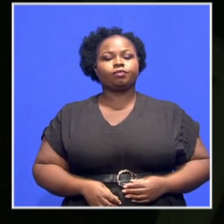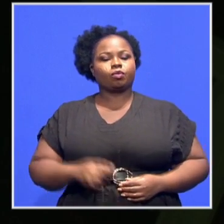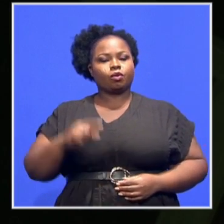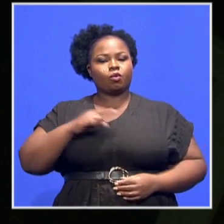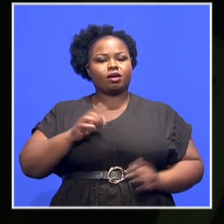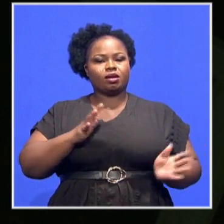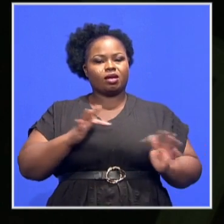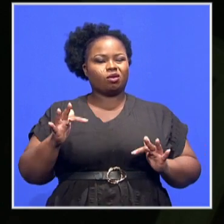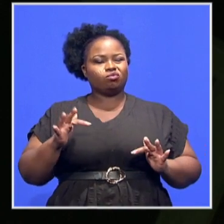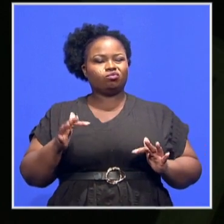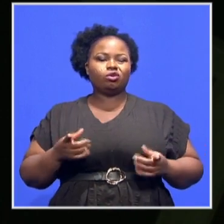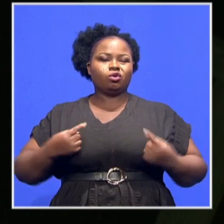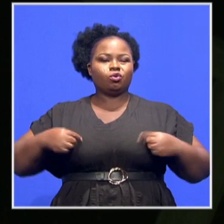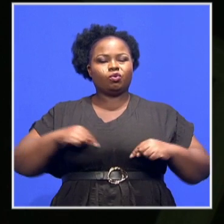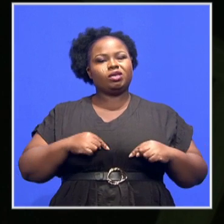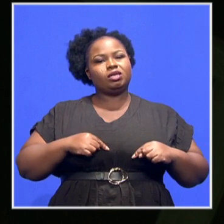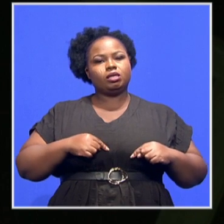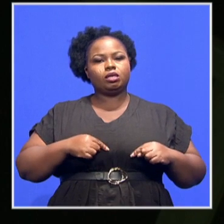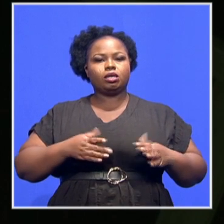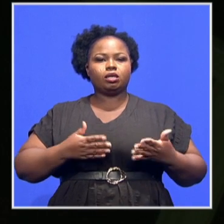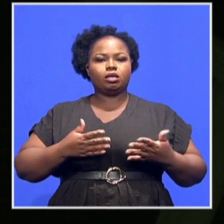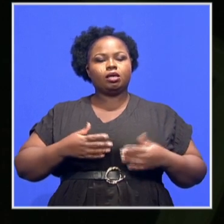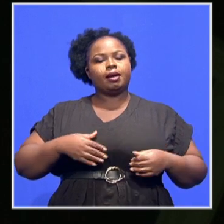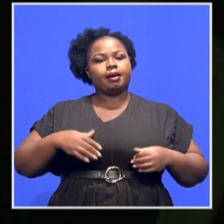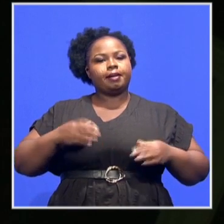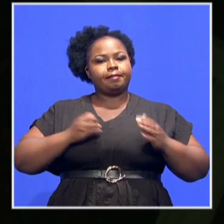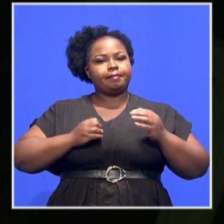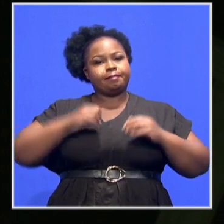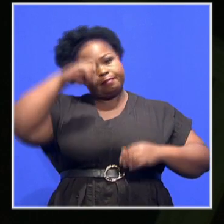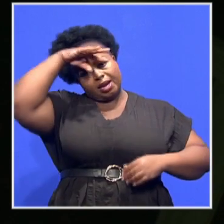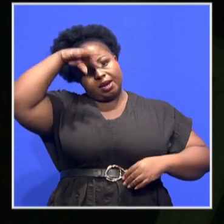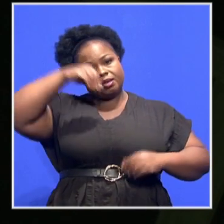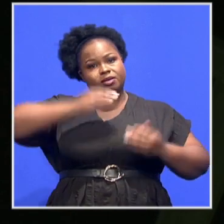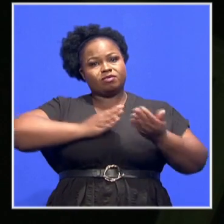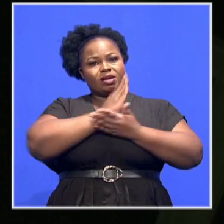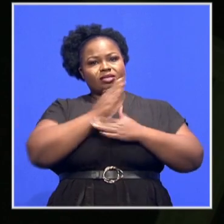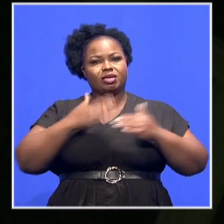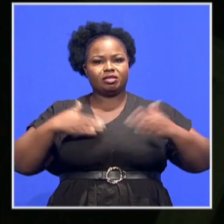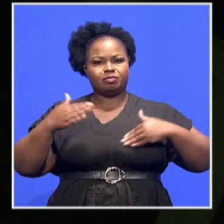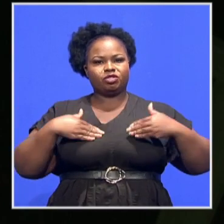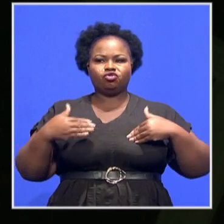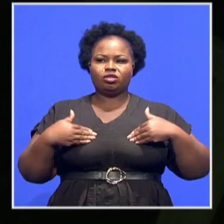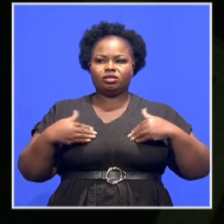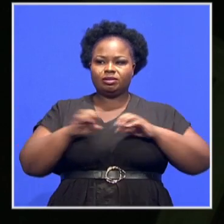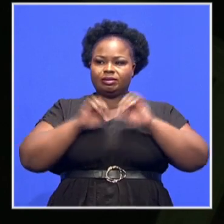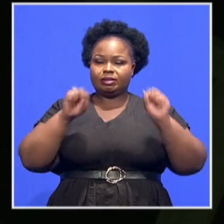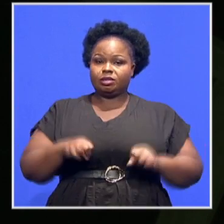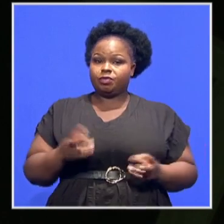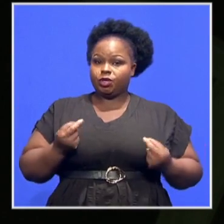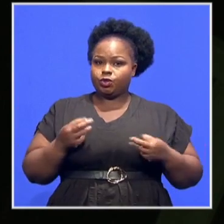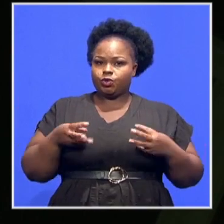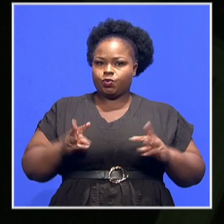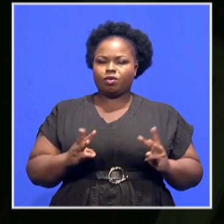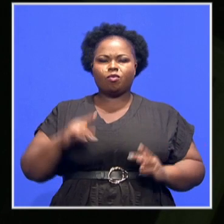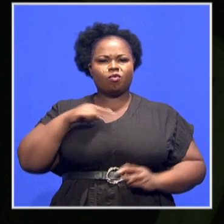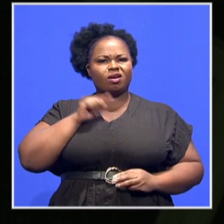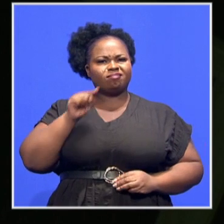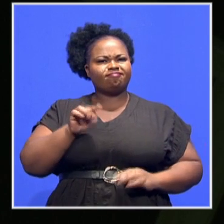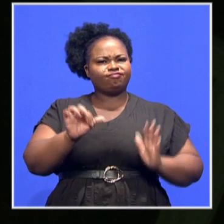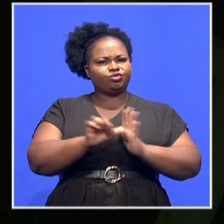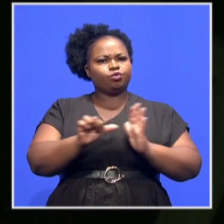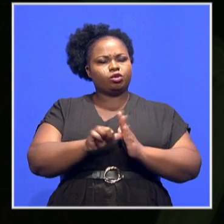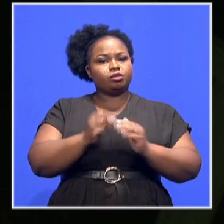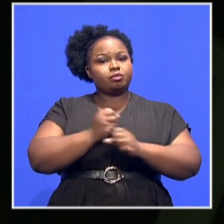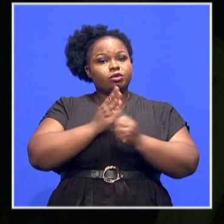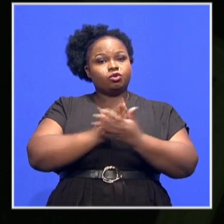a modern mining rights administration system, which in turn is vital for the growth of